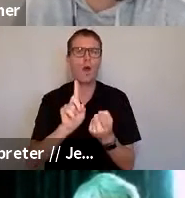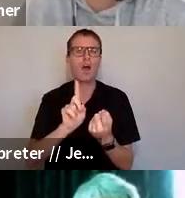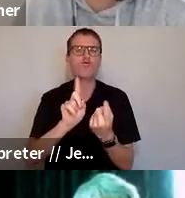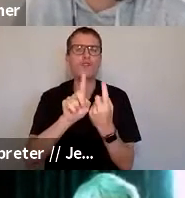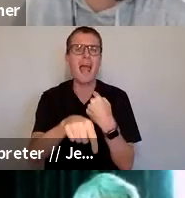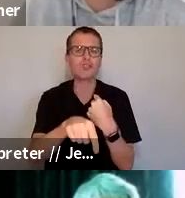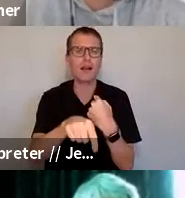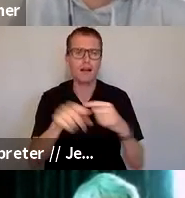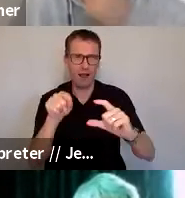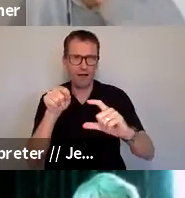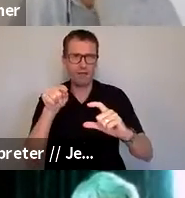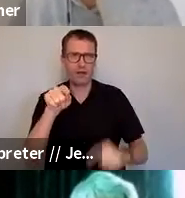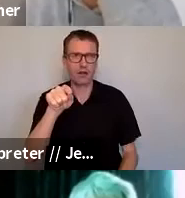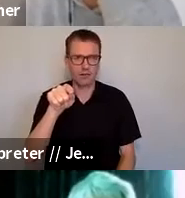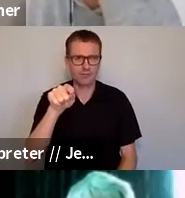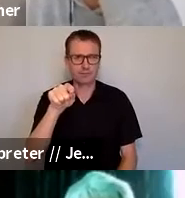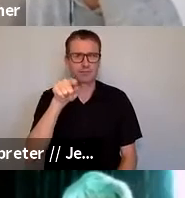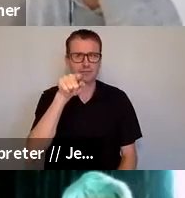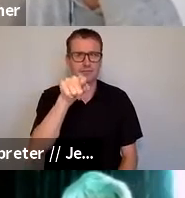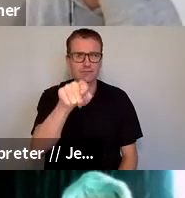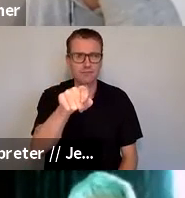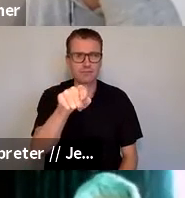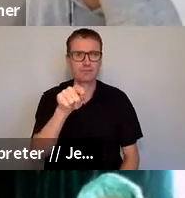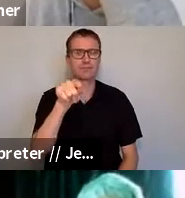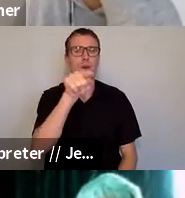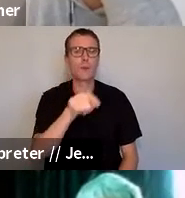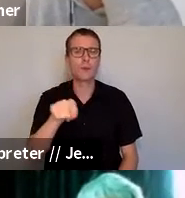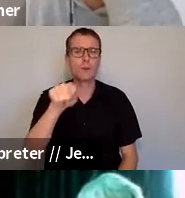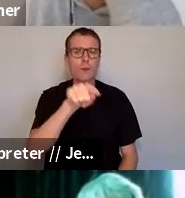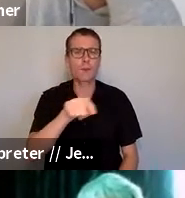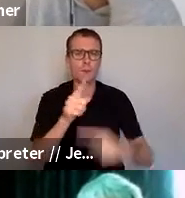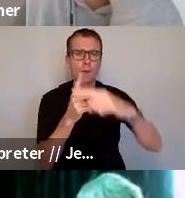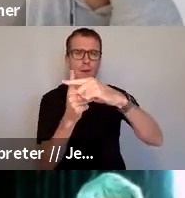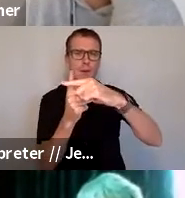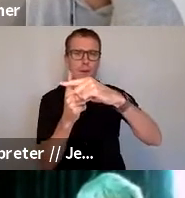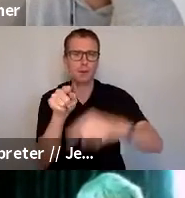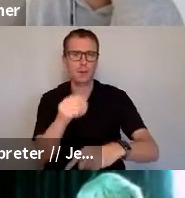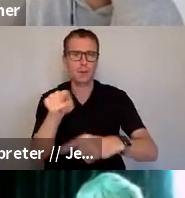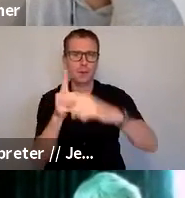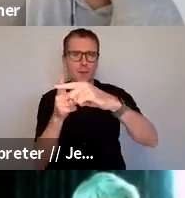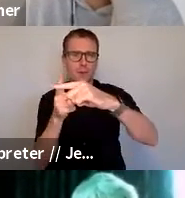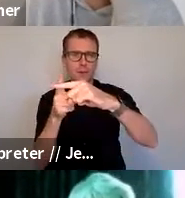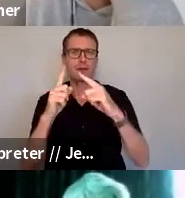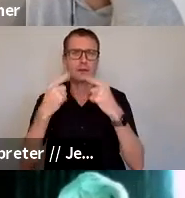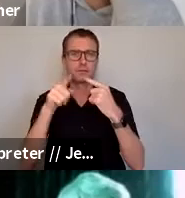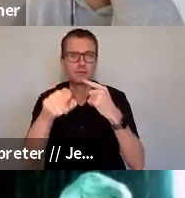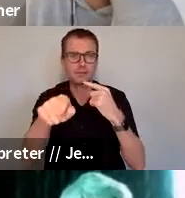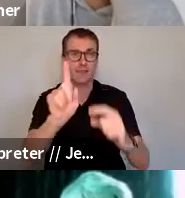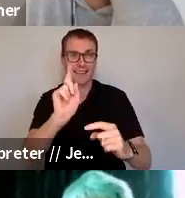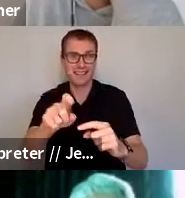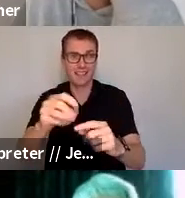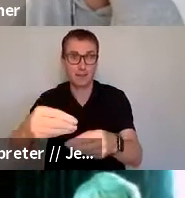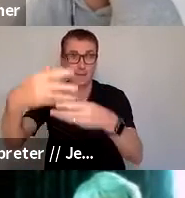nice little symbol of hands clapping, which I'll press now, and we will try and spot that and bring you into